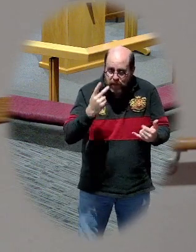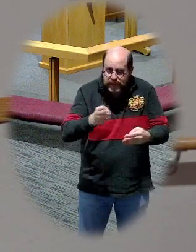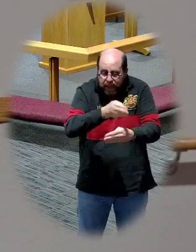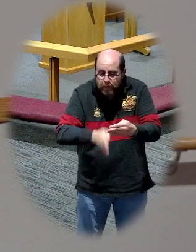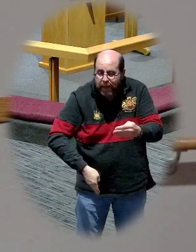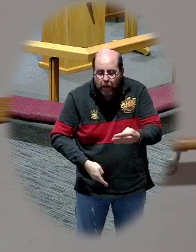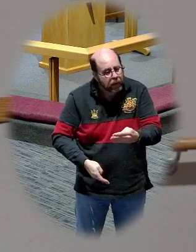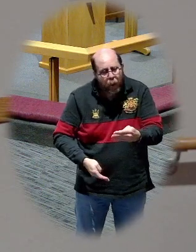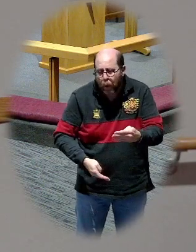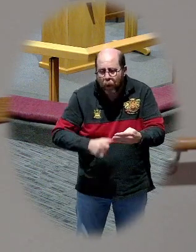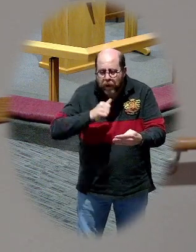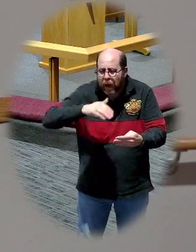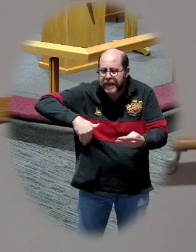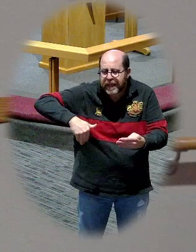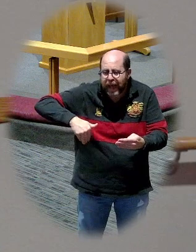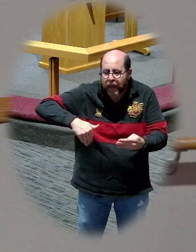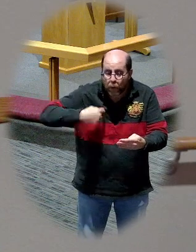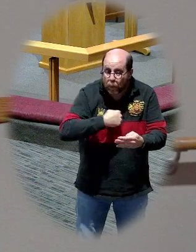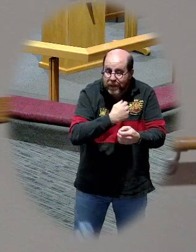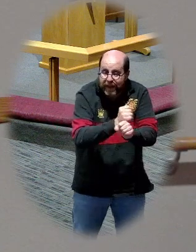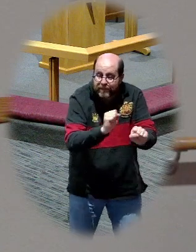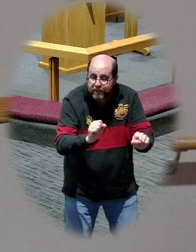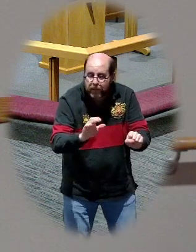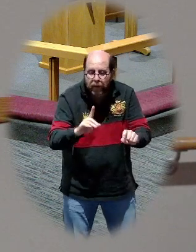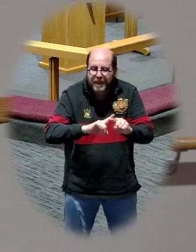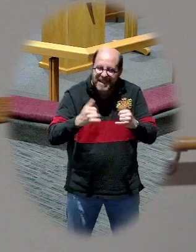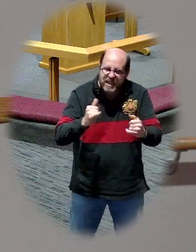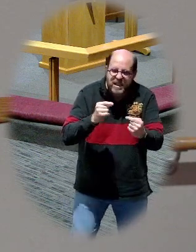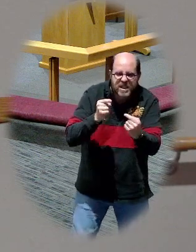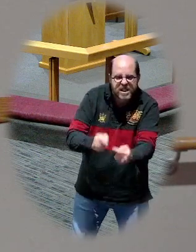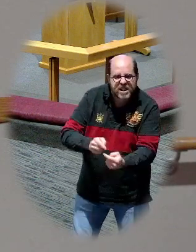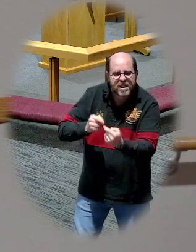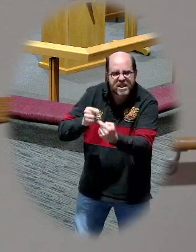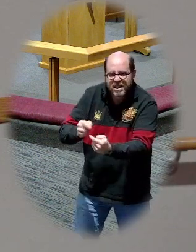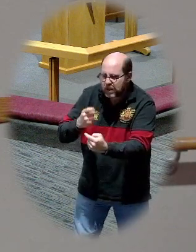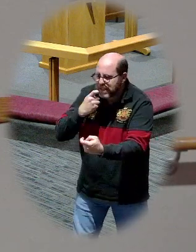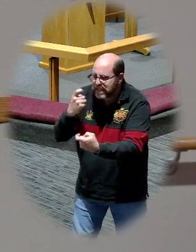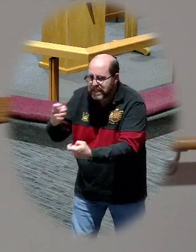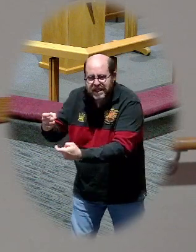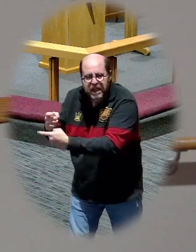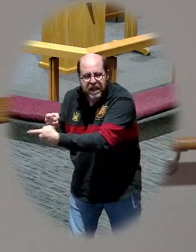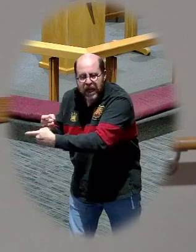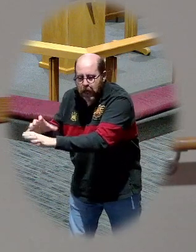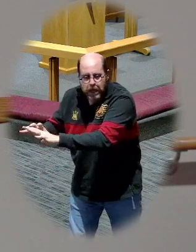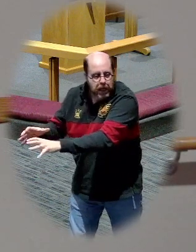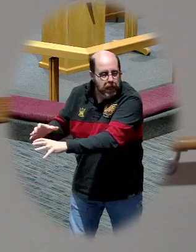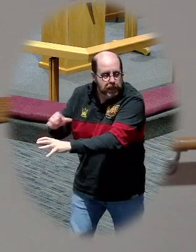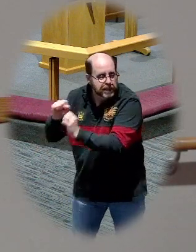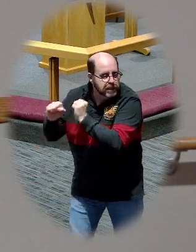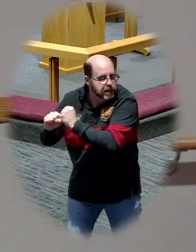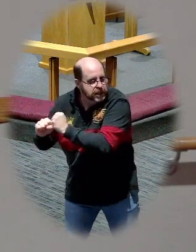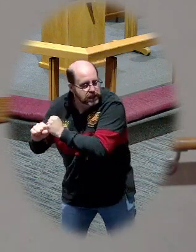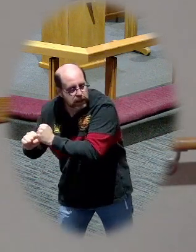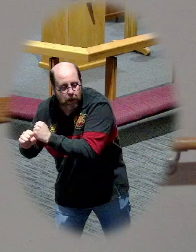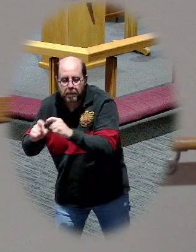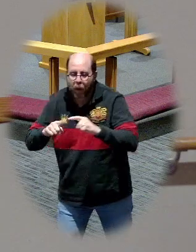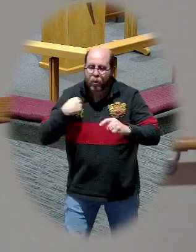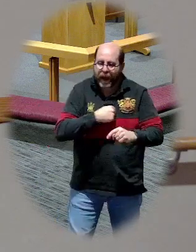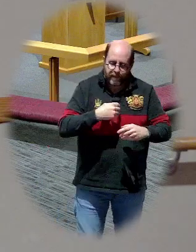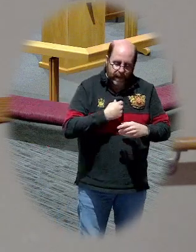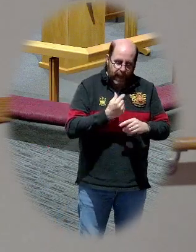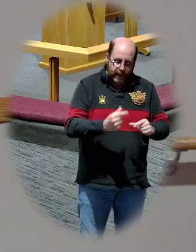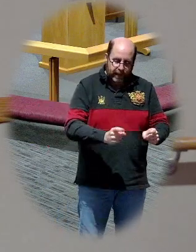form. We're saved, even though we still struggle with sin in our life. We have the gift